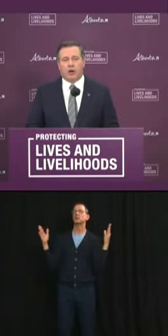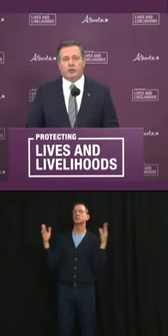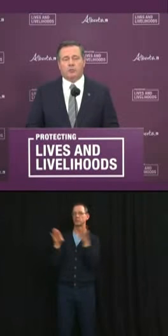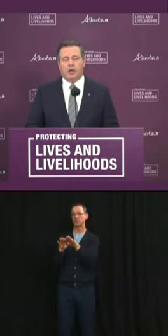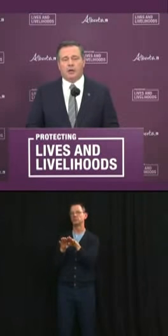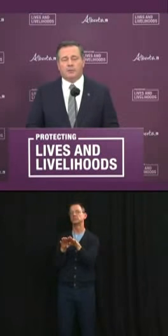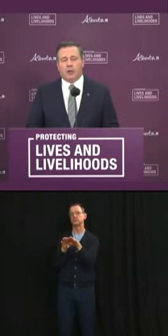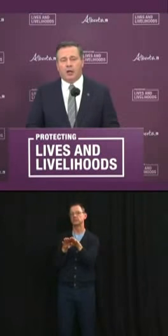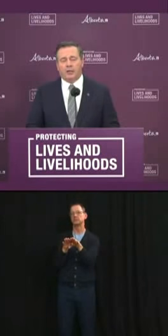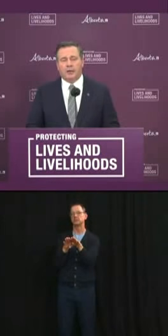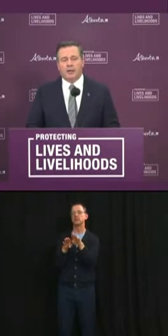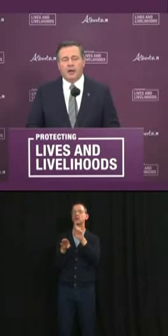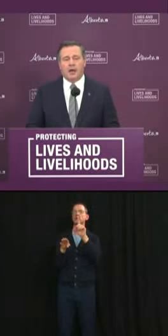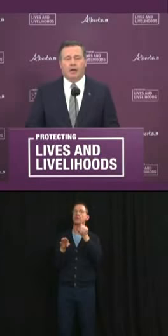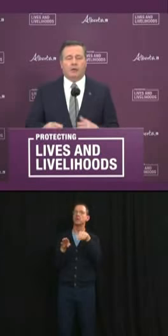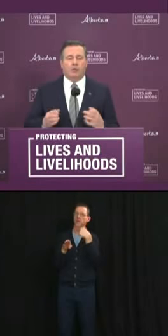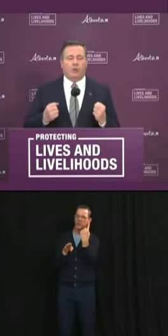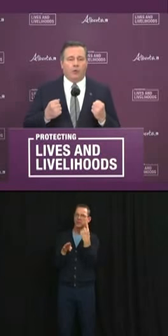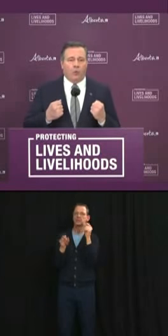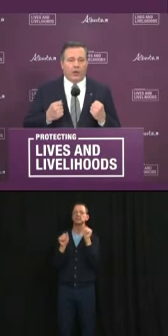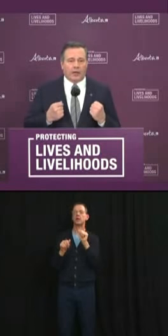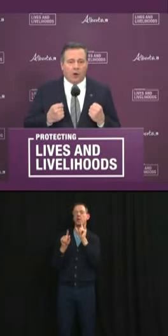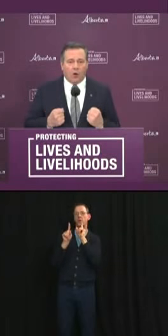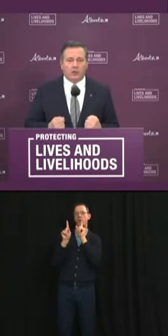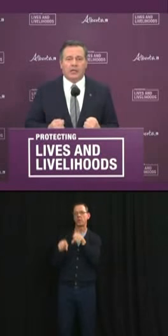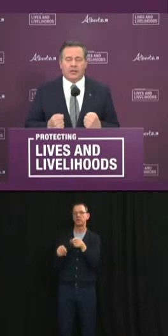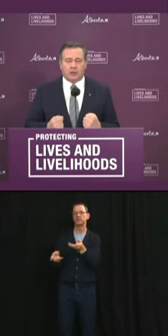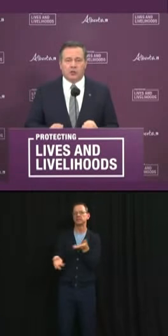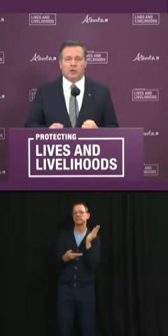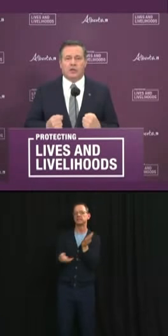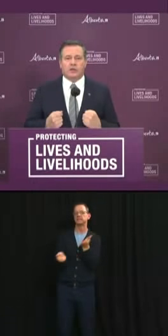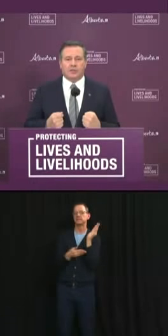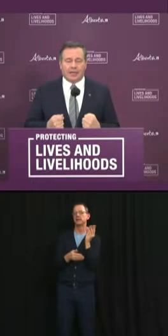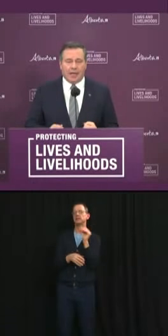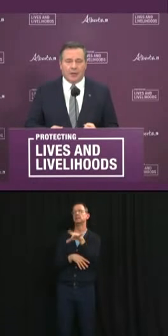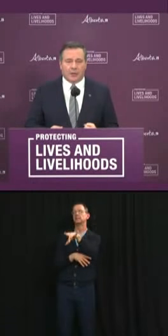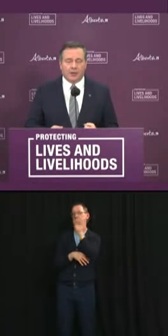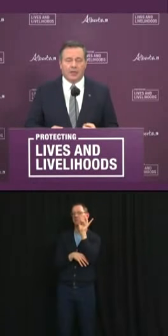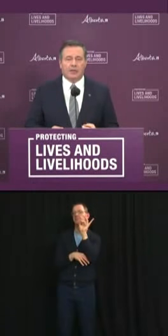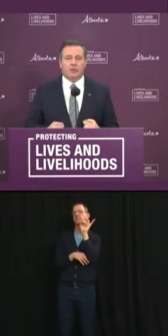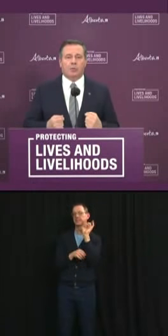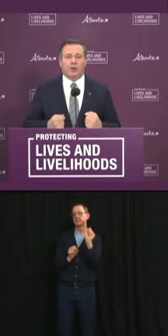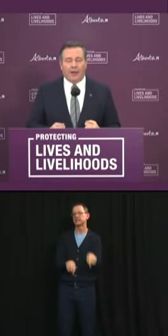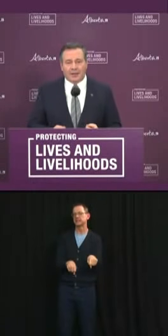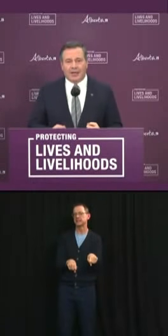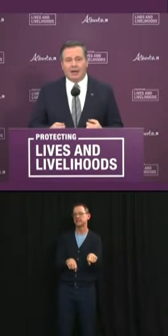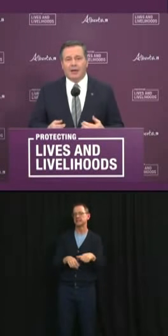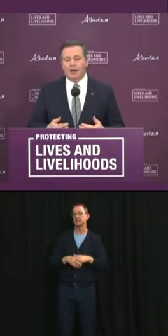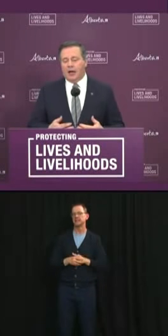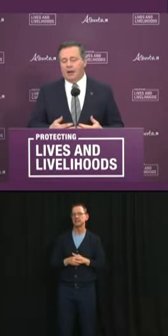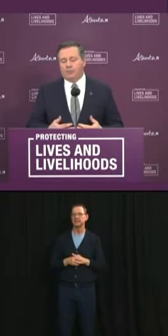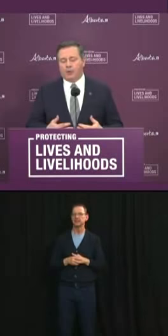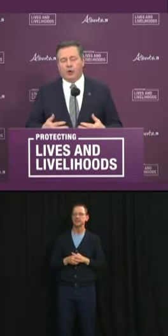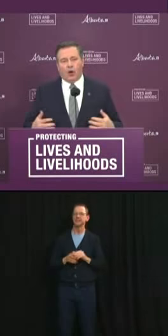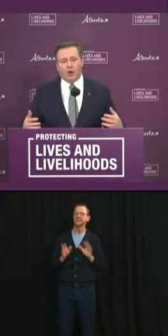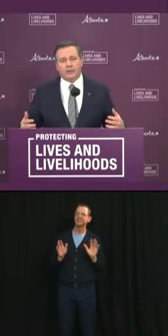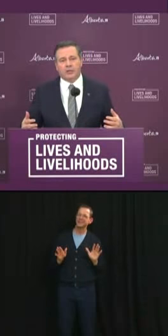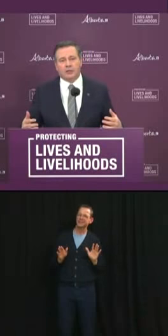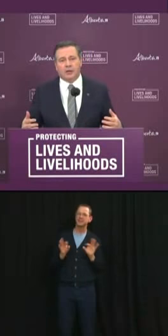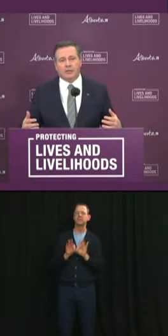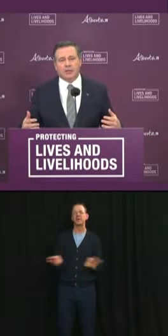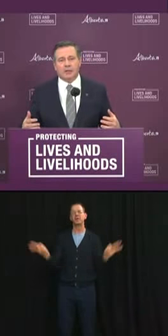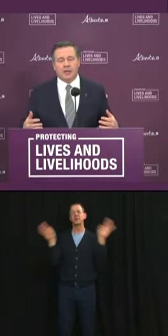this and are not complying. We can only do this together to prevent a